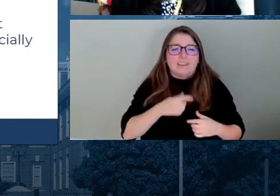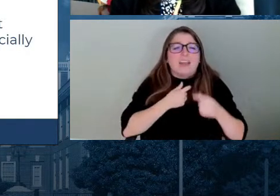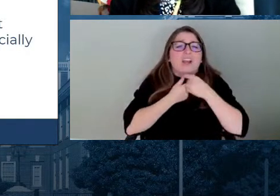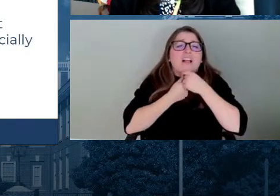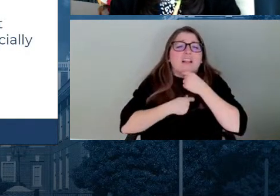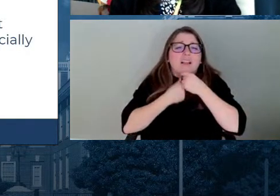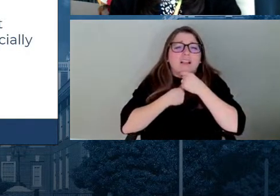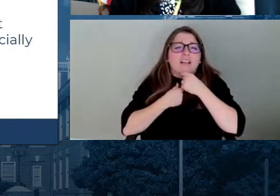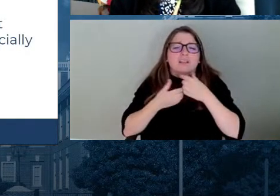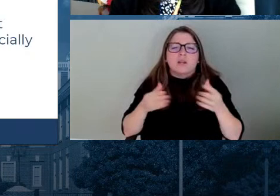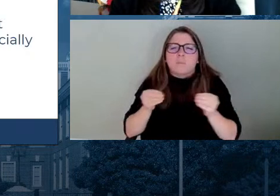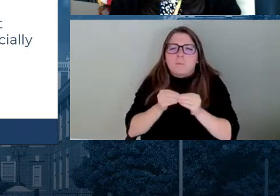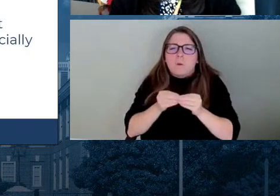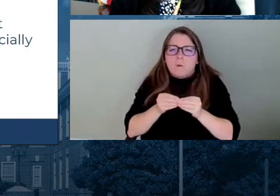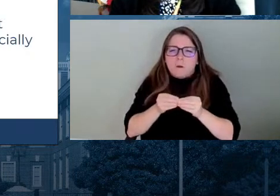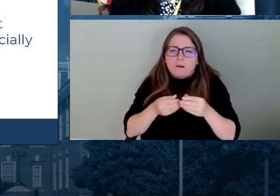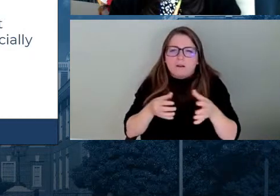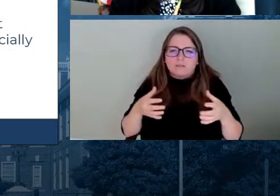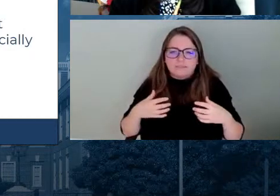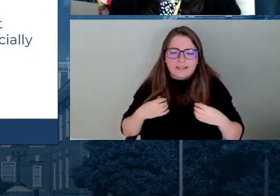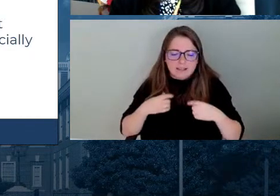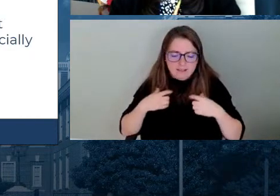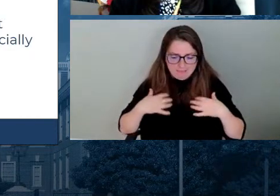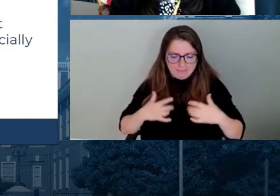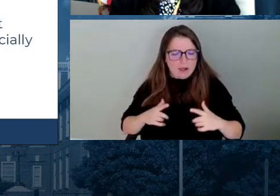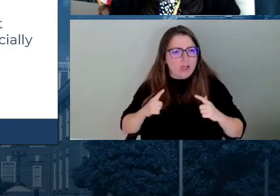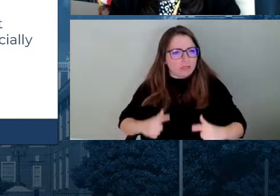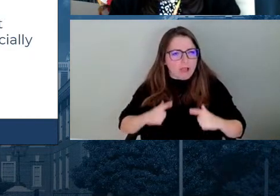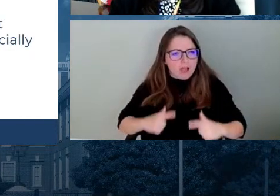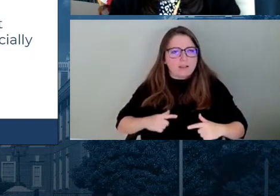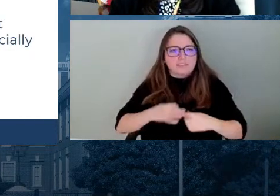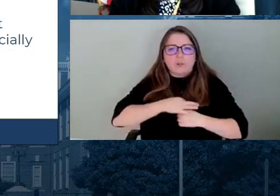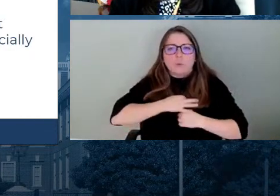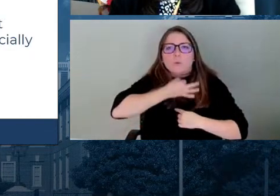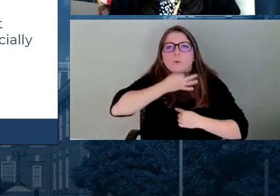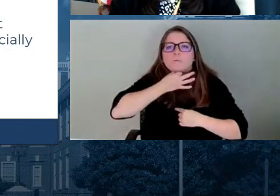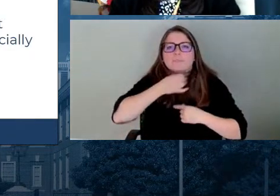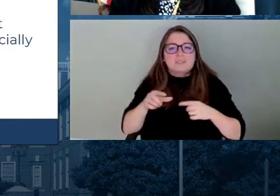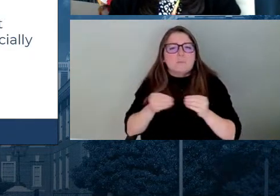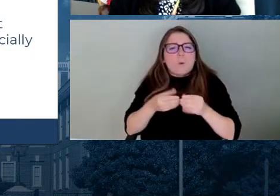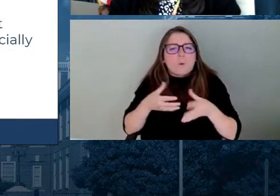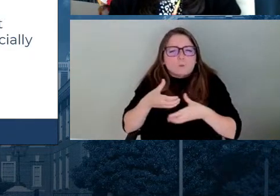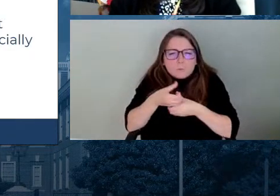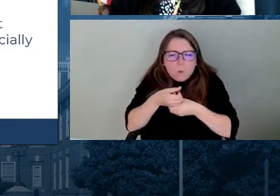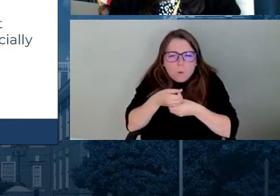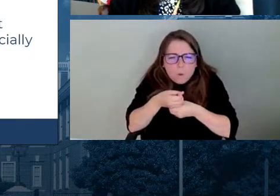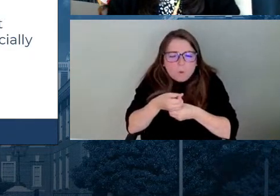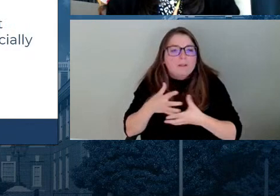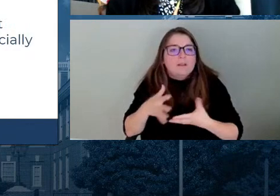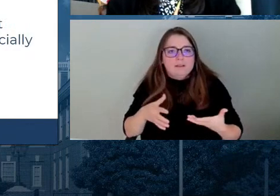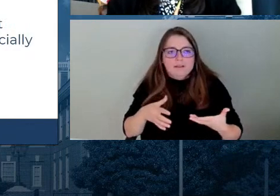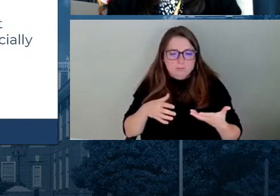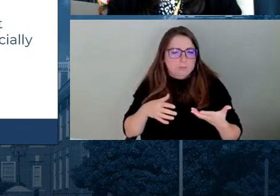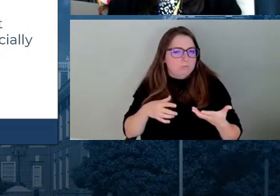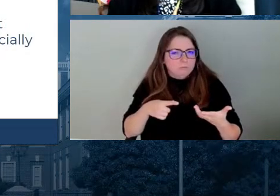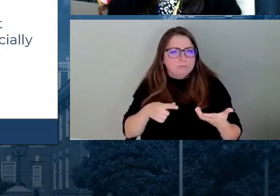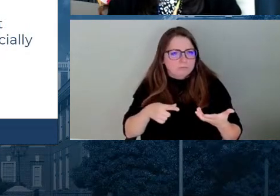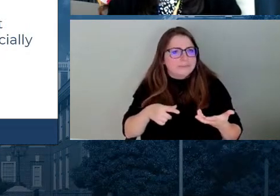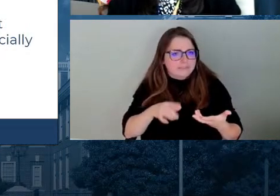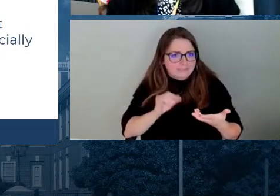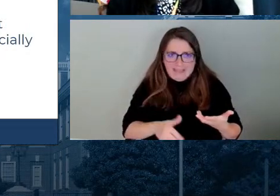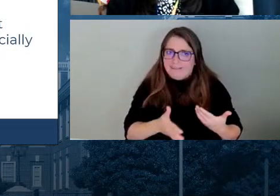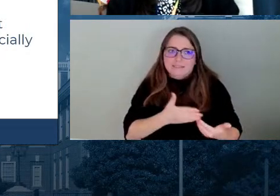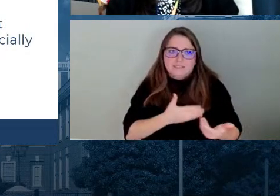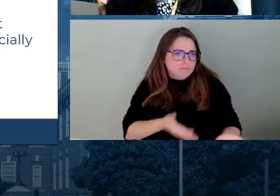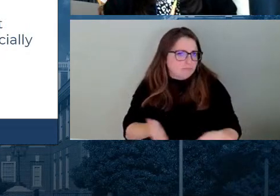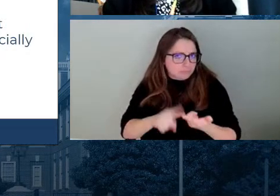can actually have significant breathing issues that will result in hospitalizations. We also see, again, that in adults